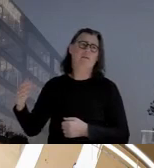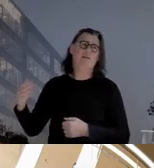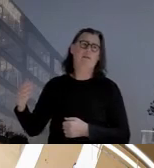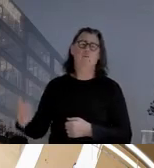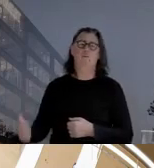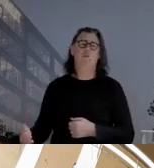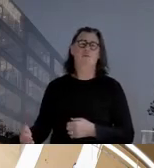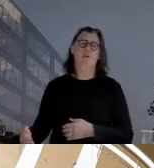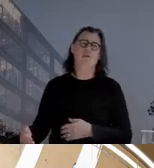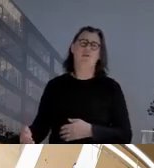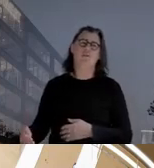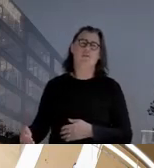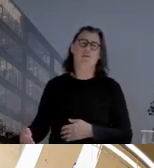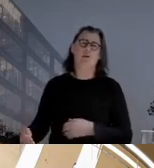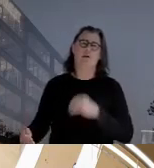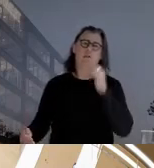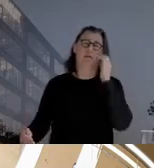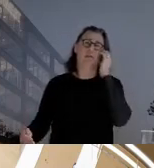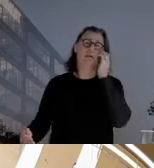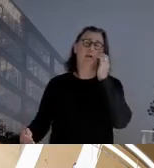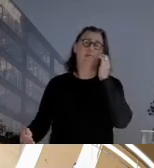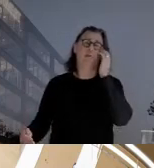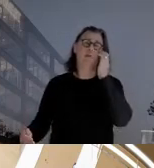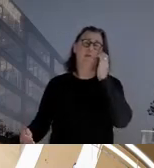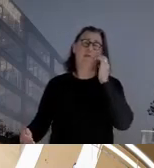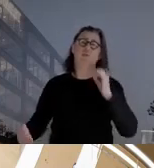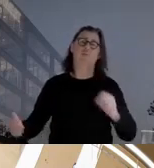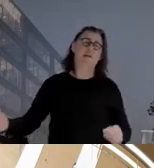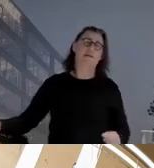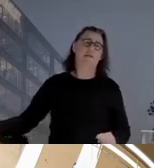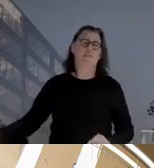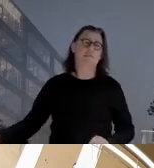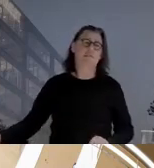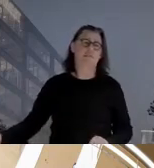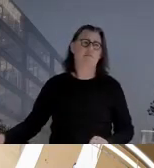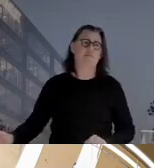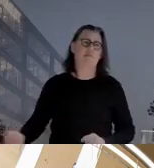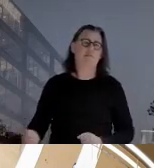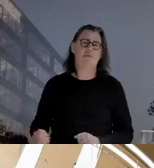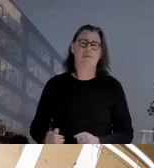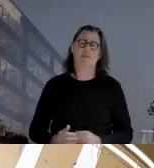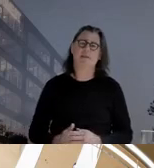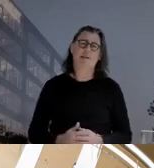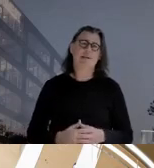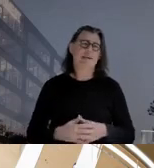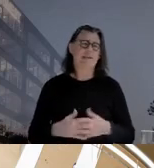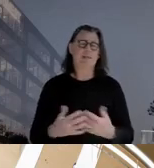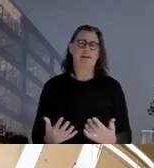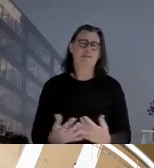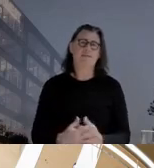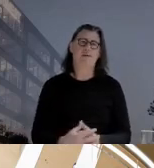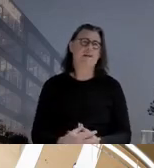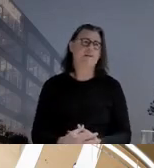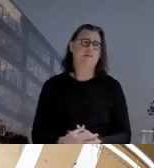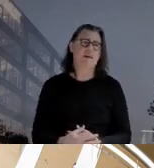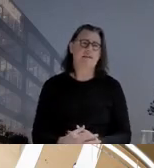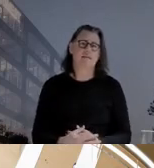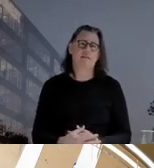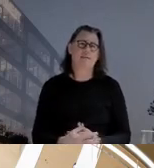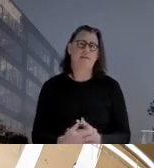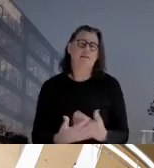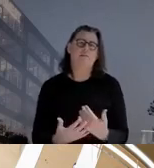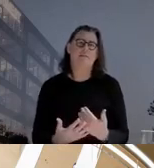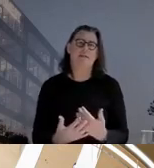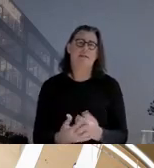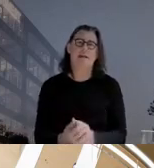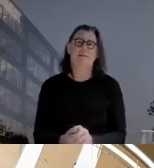out to that, is a 100-year-old building design for 100 years better than a building design for 200 years? It depends on so many other